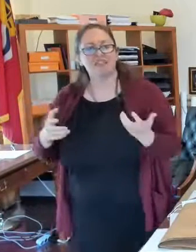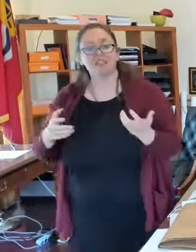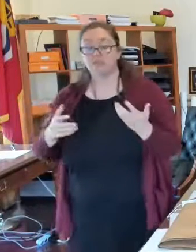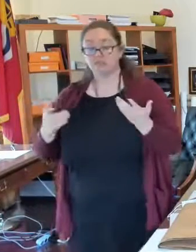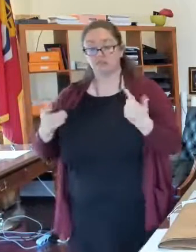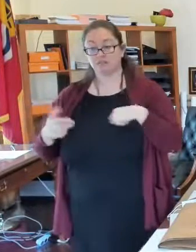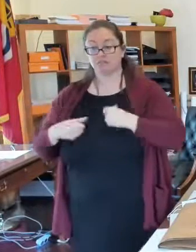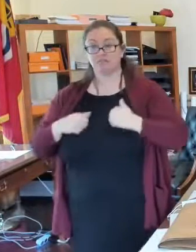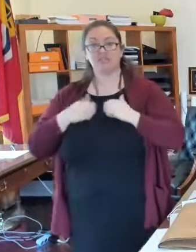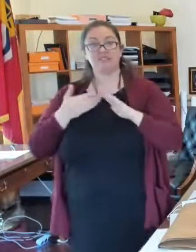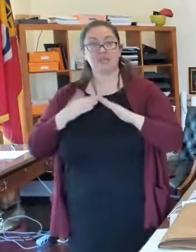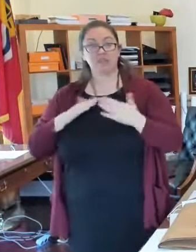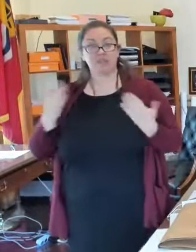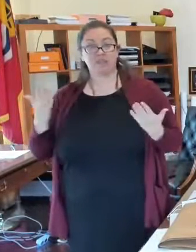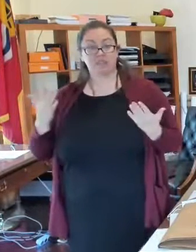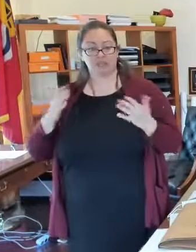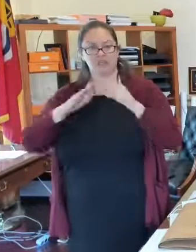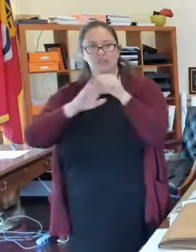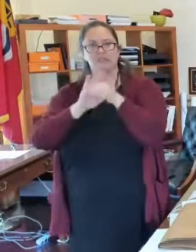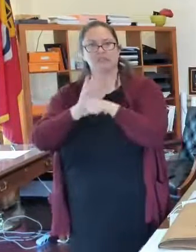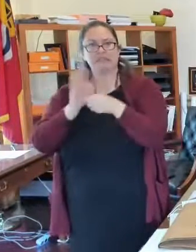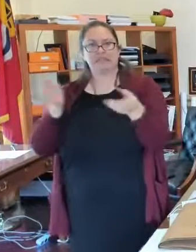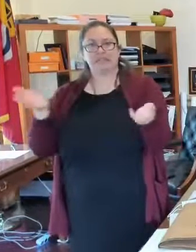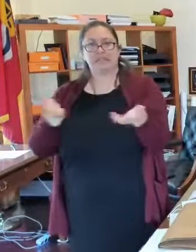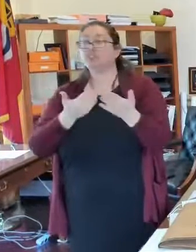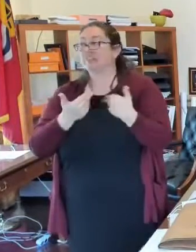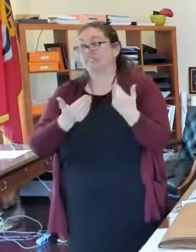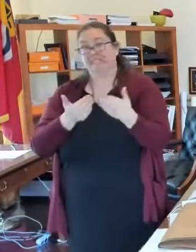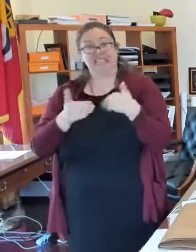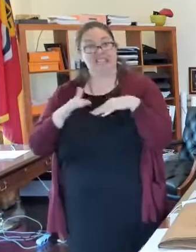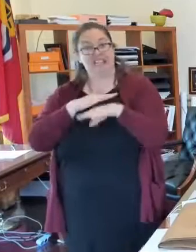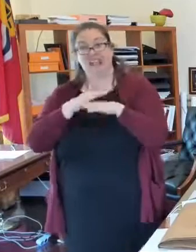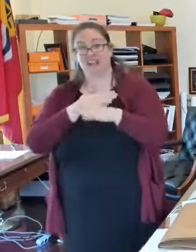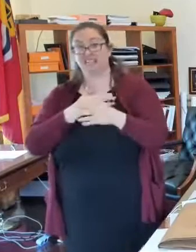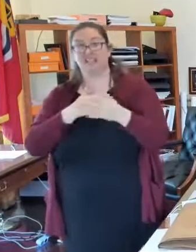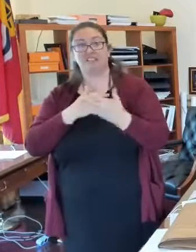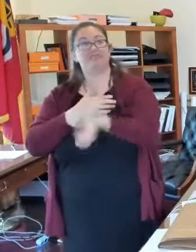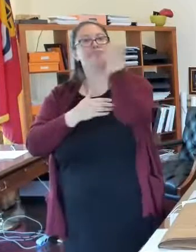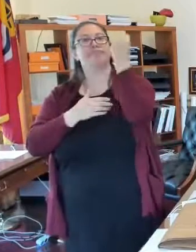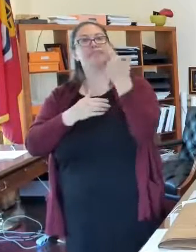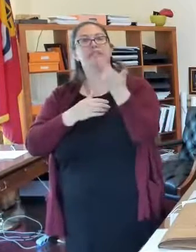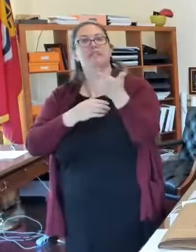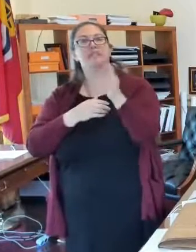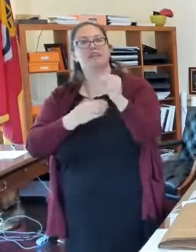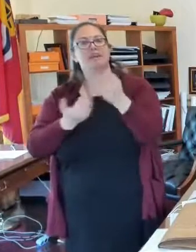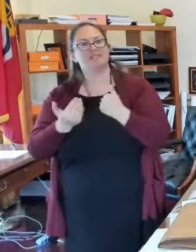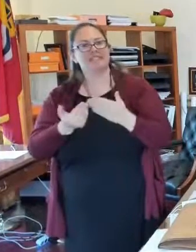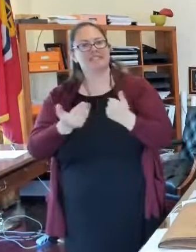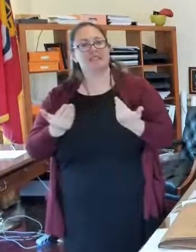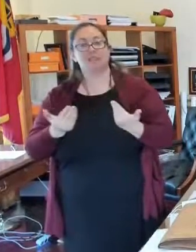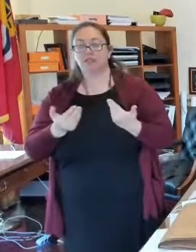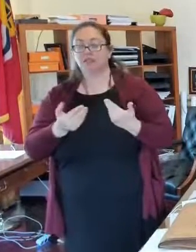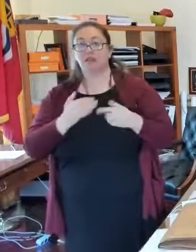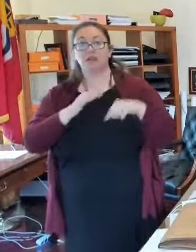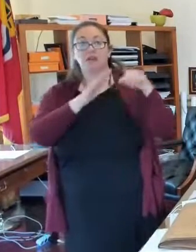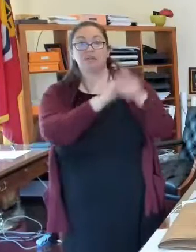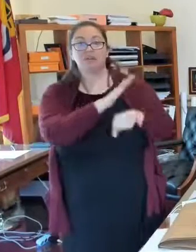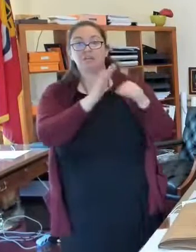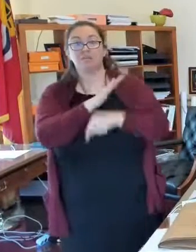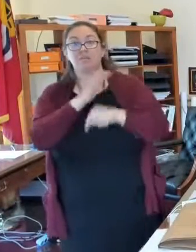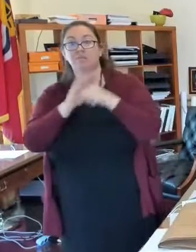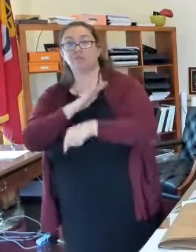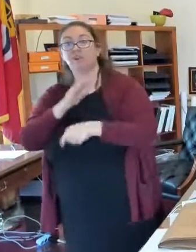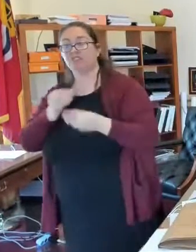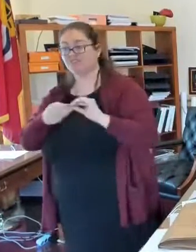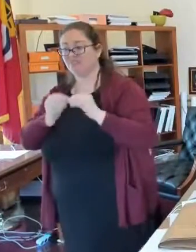community, a state with extremely easy access to guns. We have an increase in homicides in our city